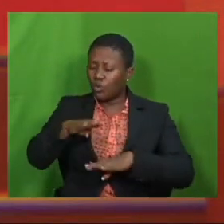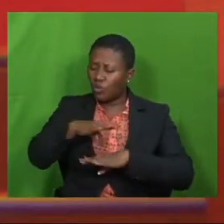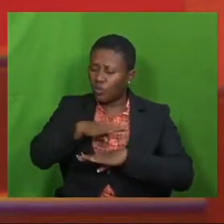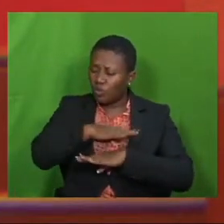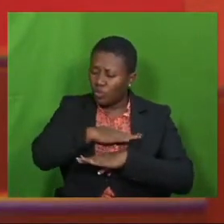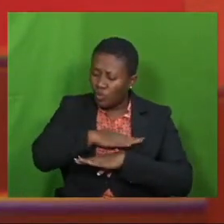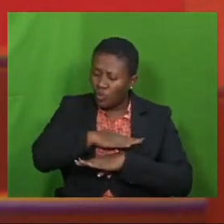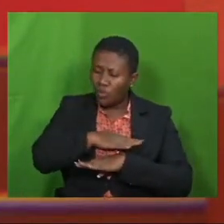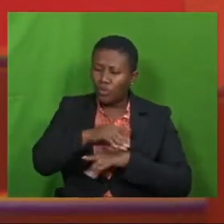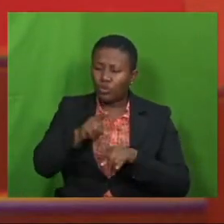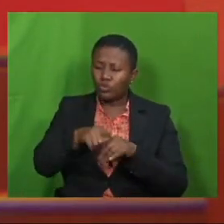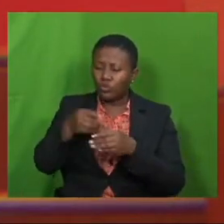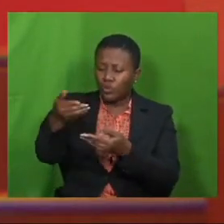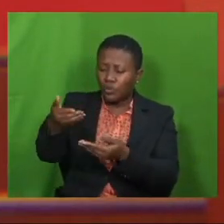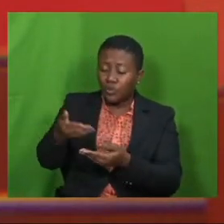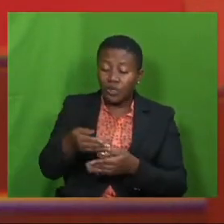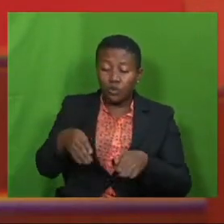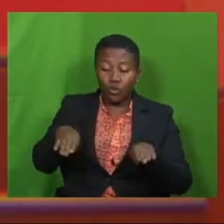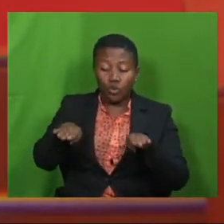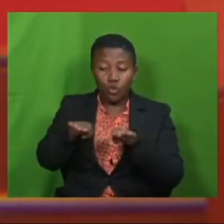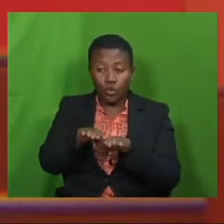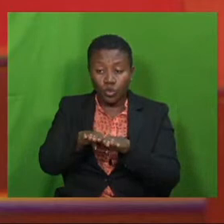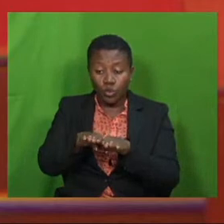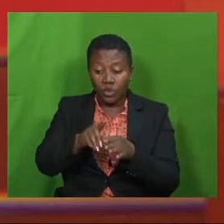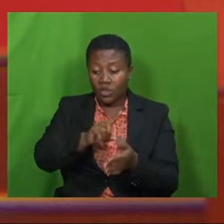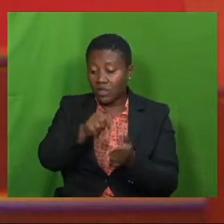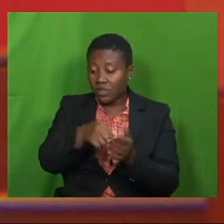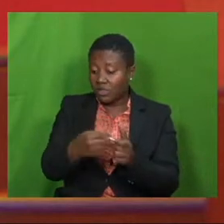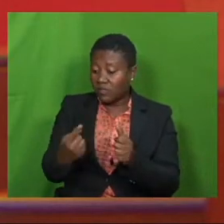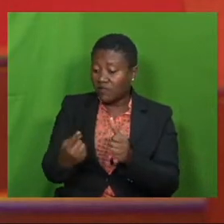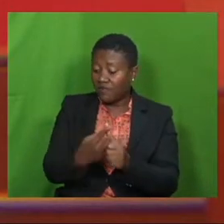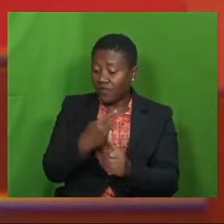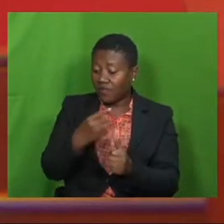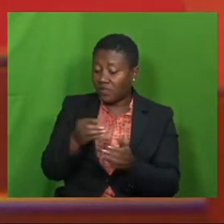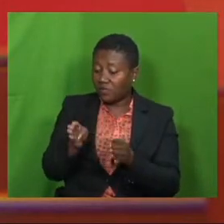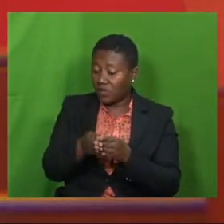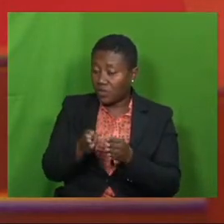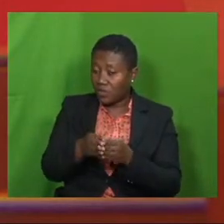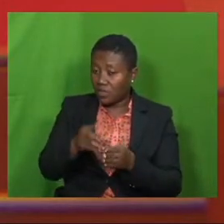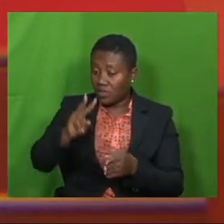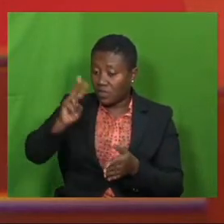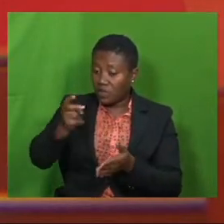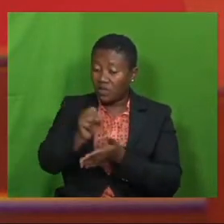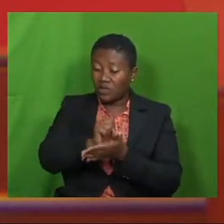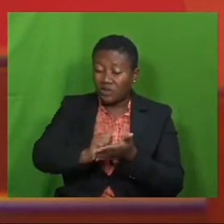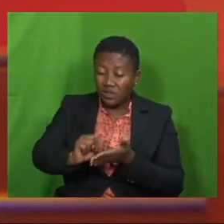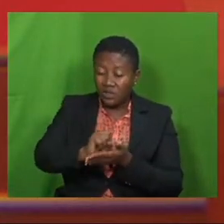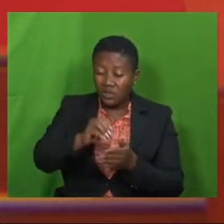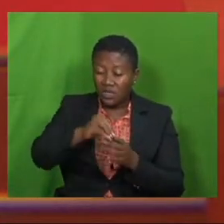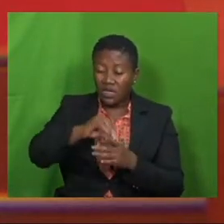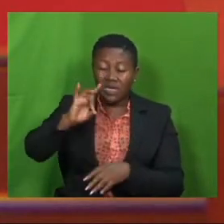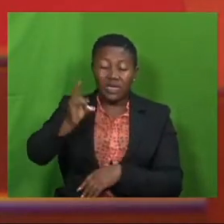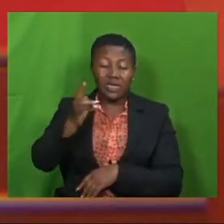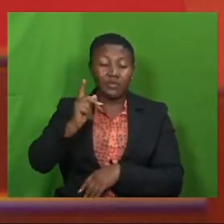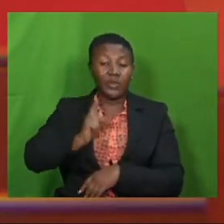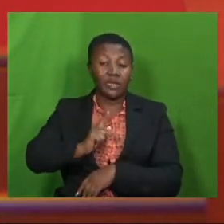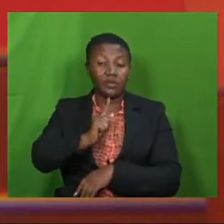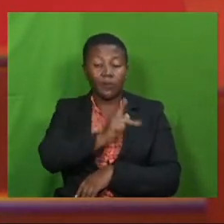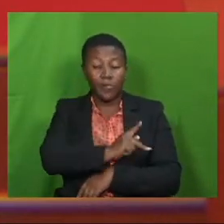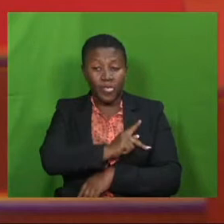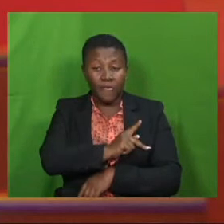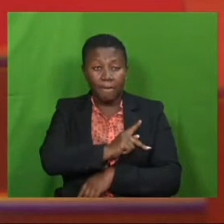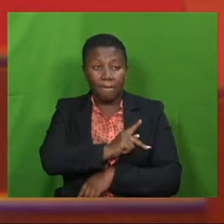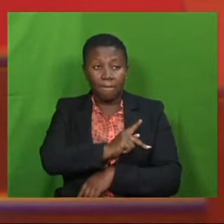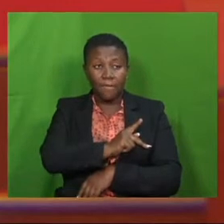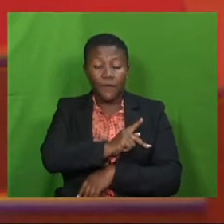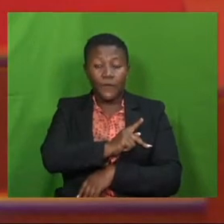bring to a close this first meeting of the second session of the 8th Parliament. As has